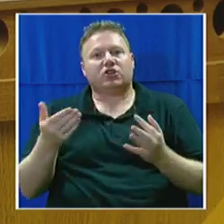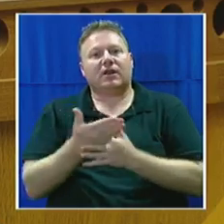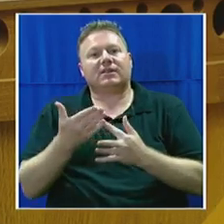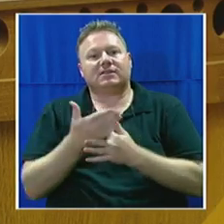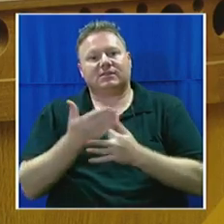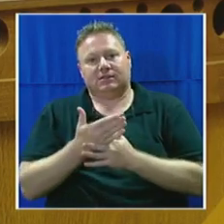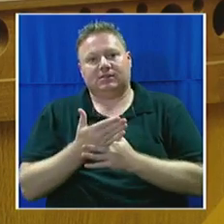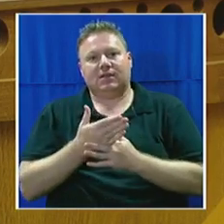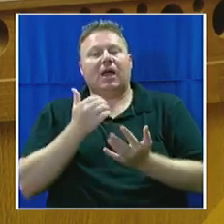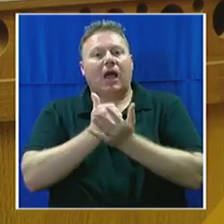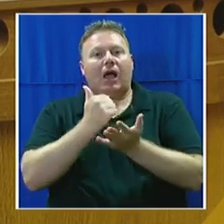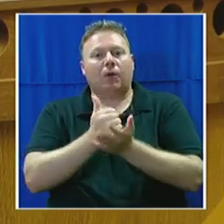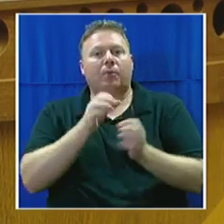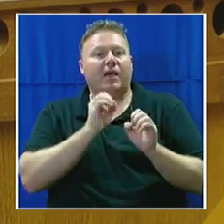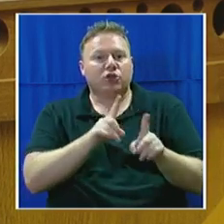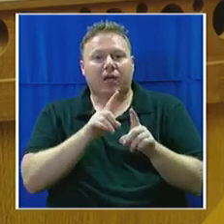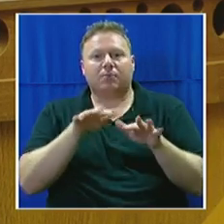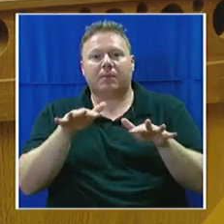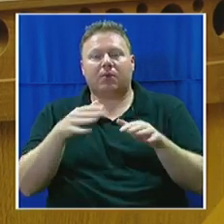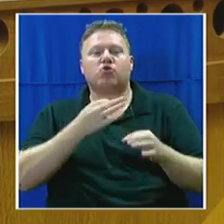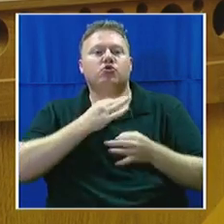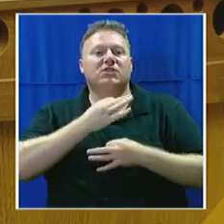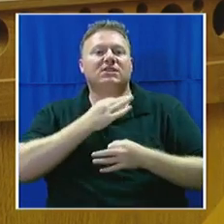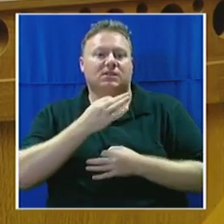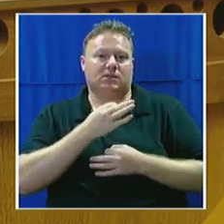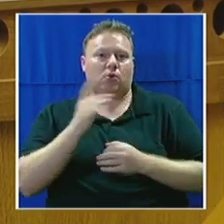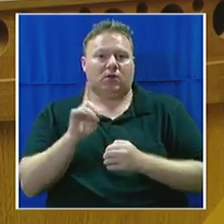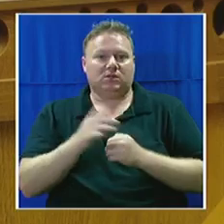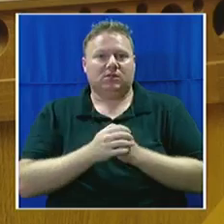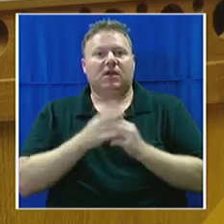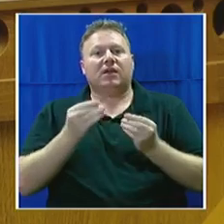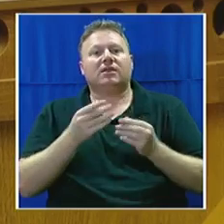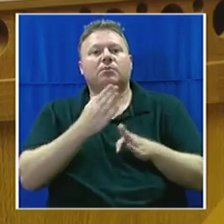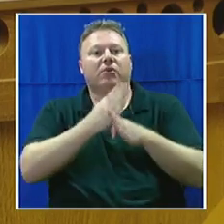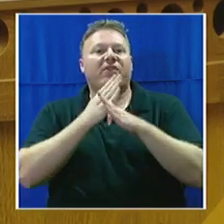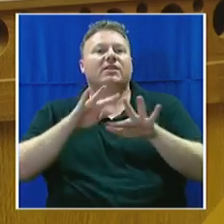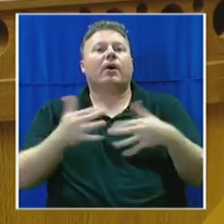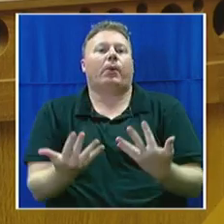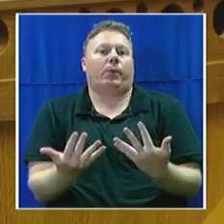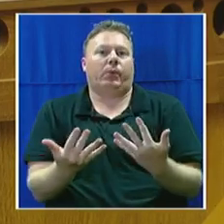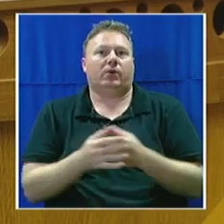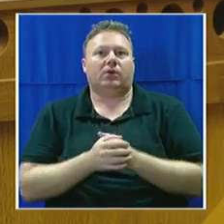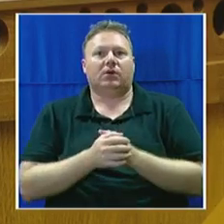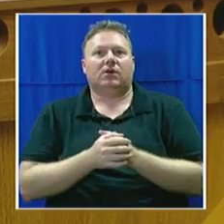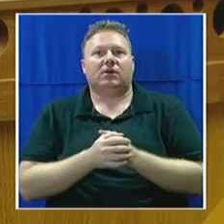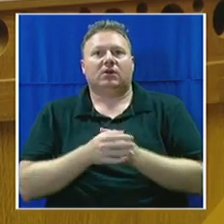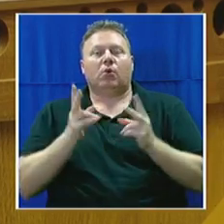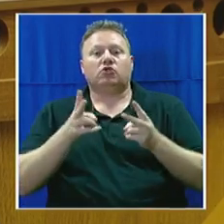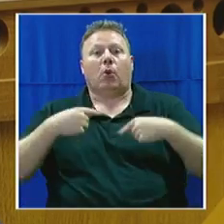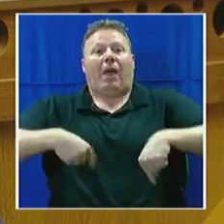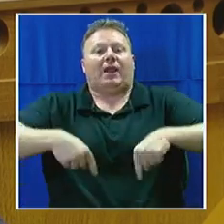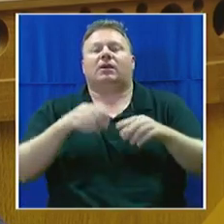help educate citizens on the risks and necessary precautionary measures, as well as actively avoid panic